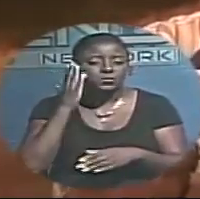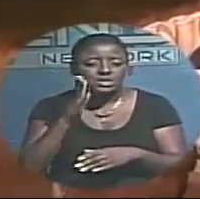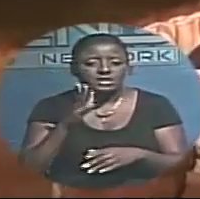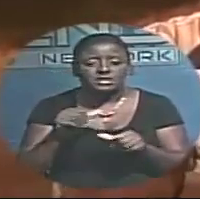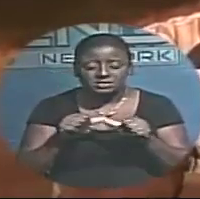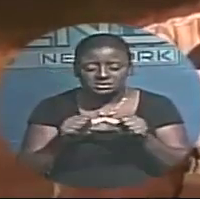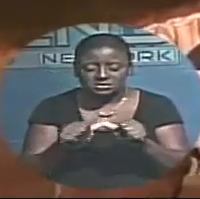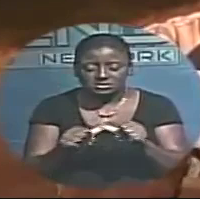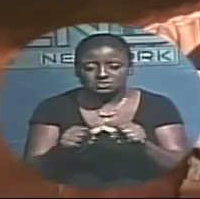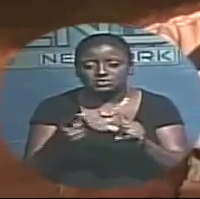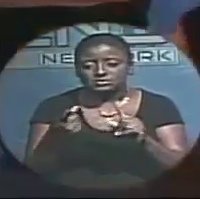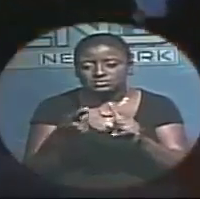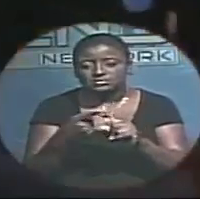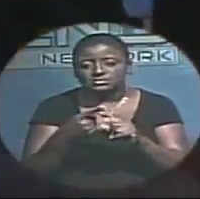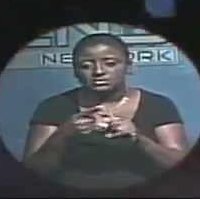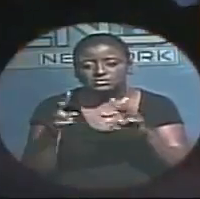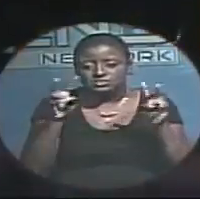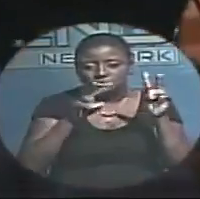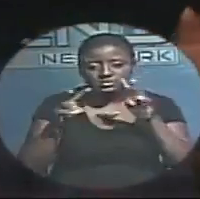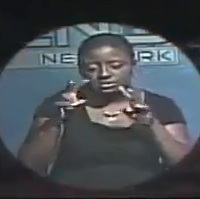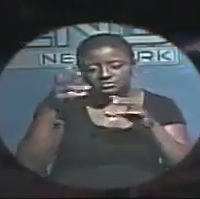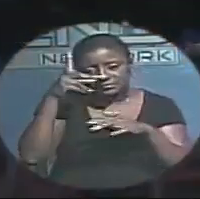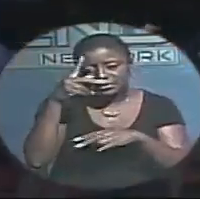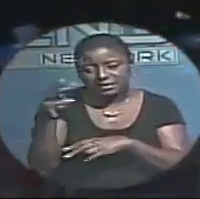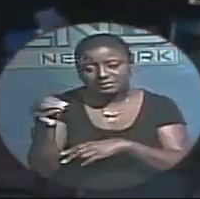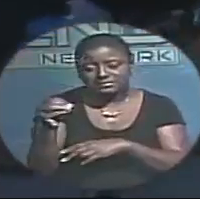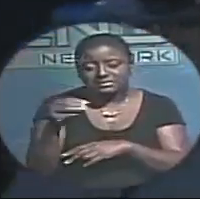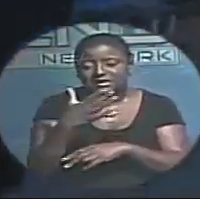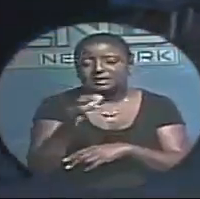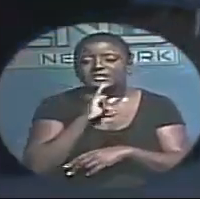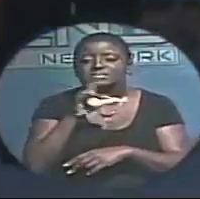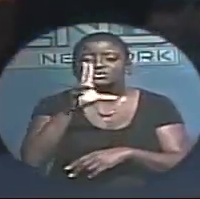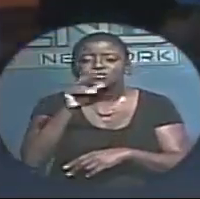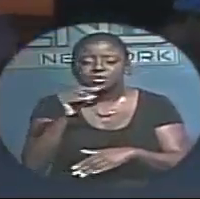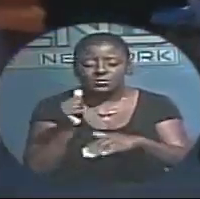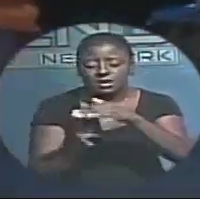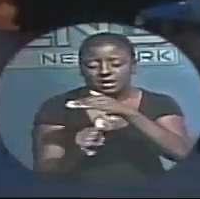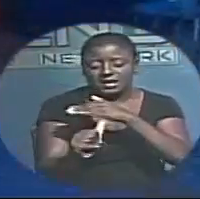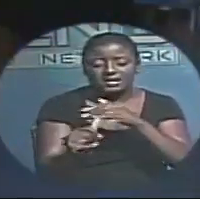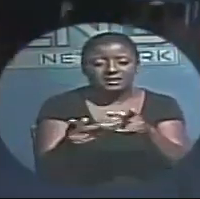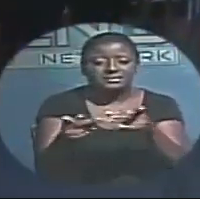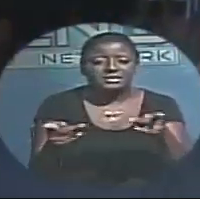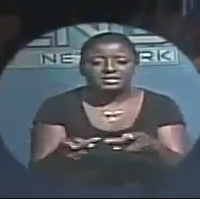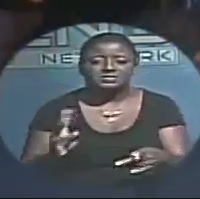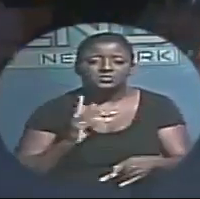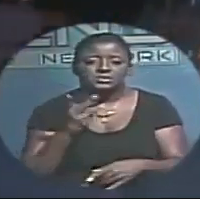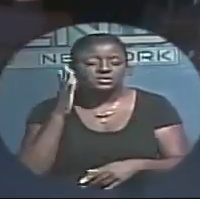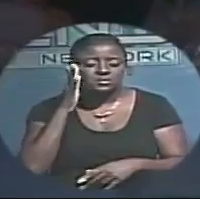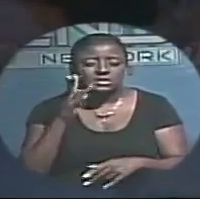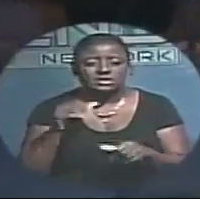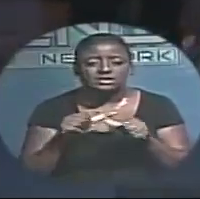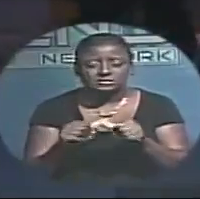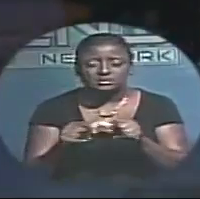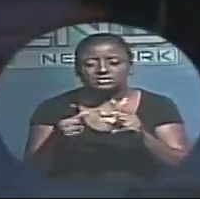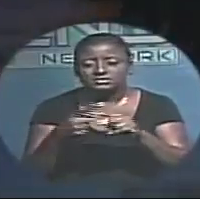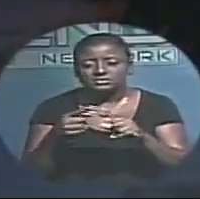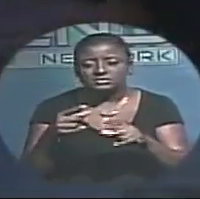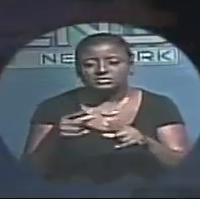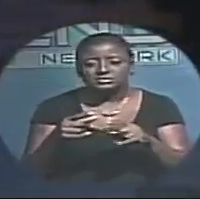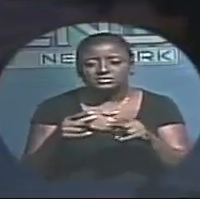no hiding place for criminals in this Commonwealth of the Bahamas. And we'll continue to target them, arrest